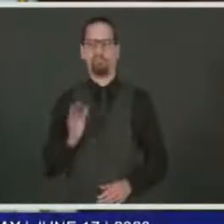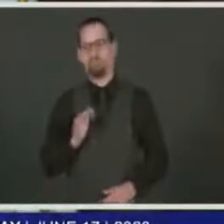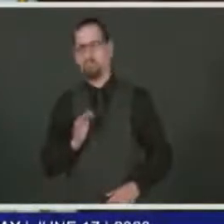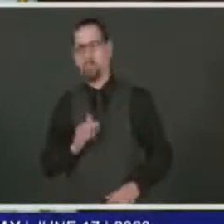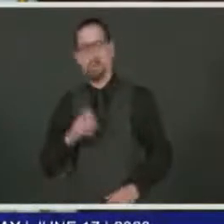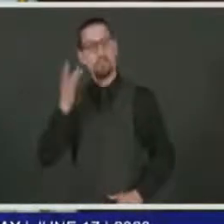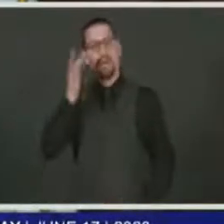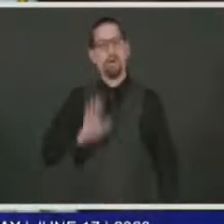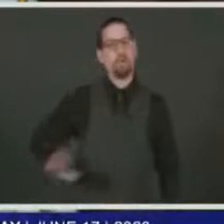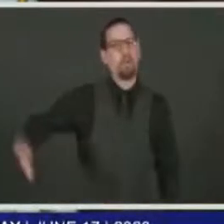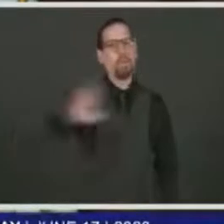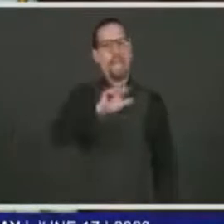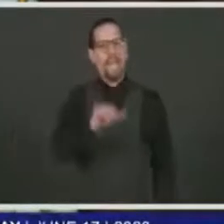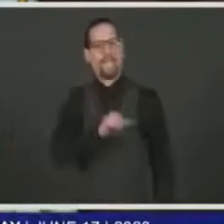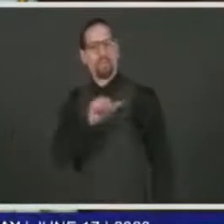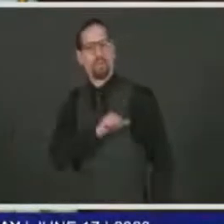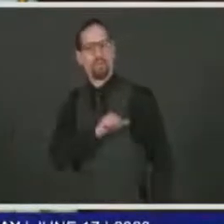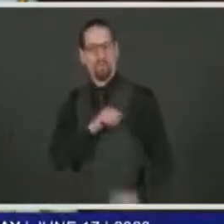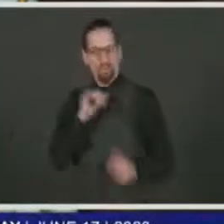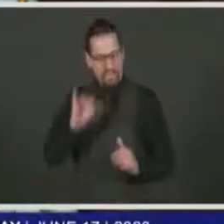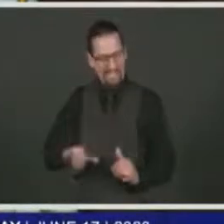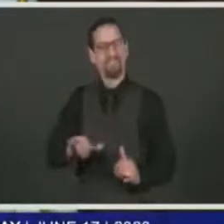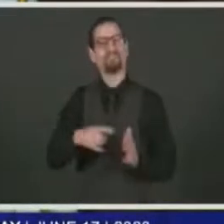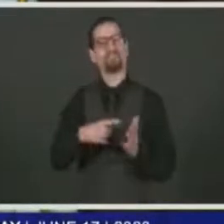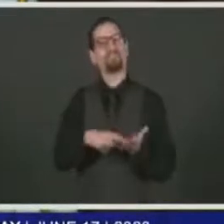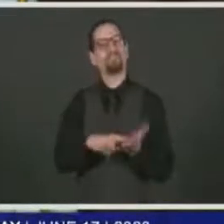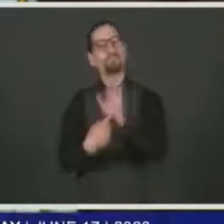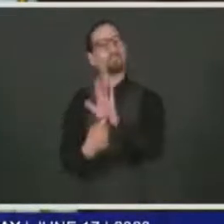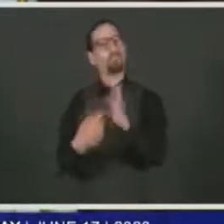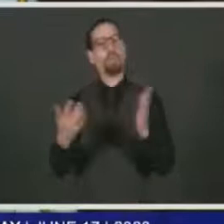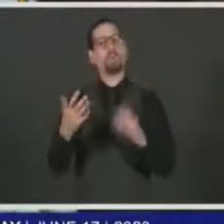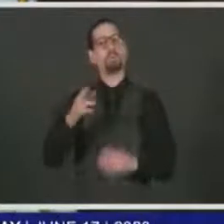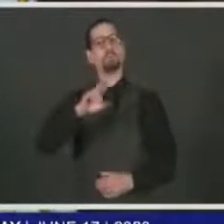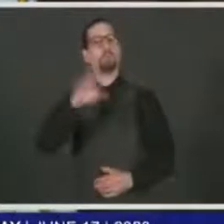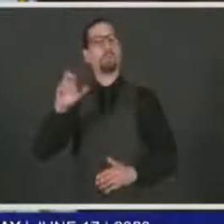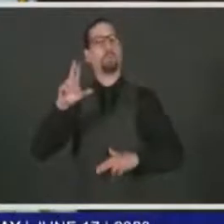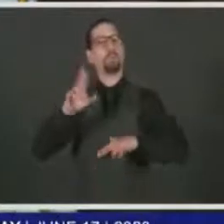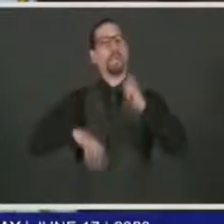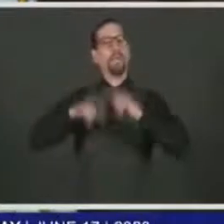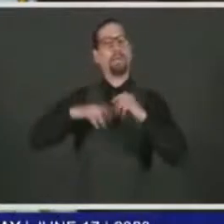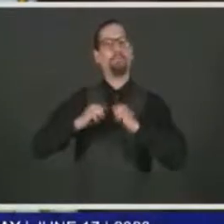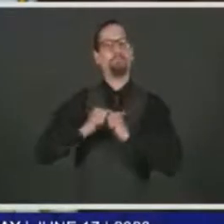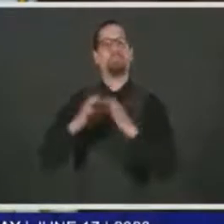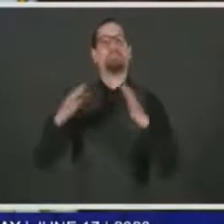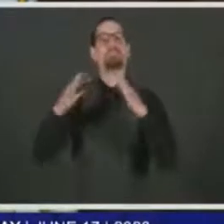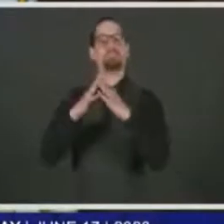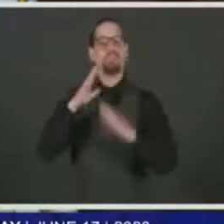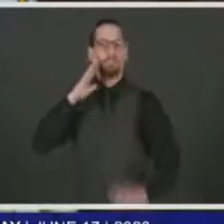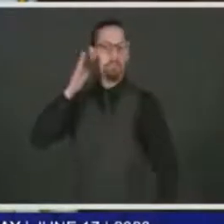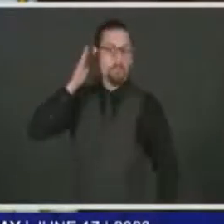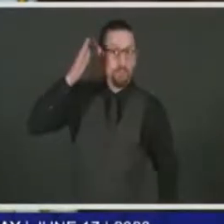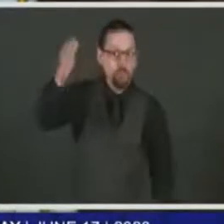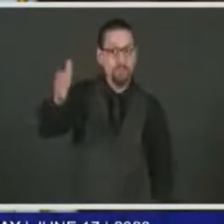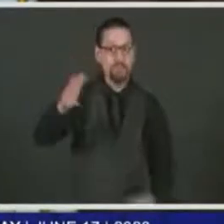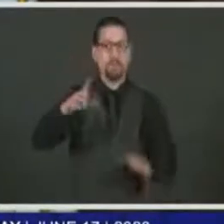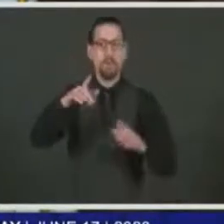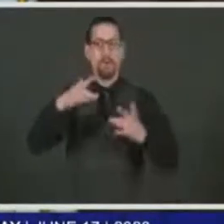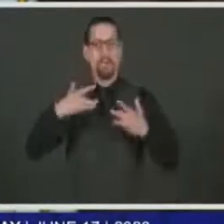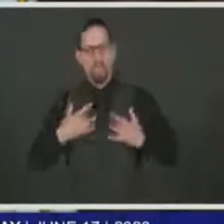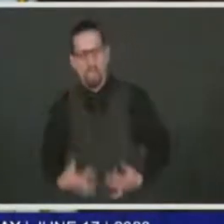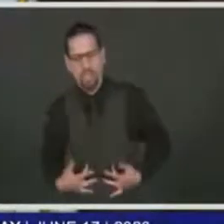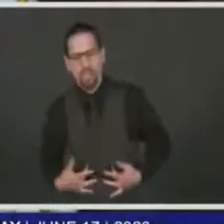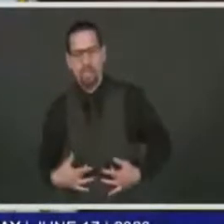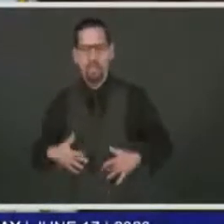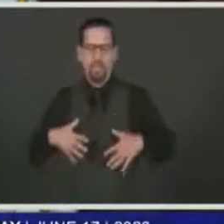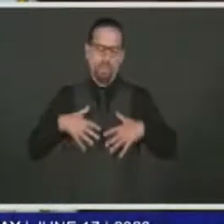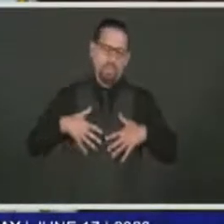here, and that's going to help us to rebuild. So if you're feeling down or discouraged or worrying, I want you to feel